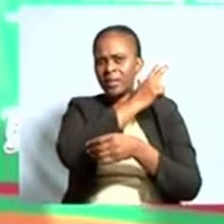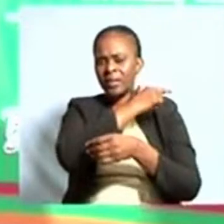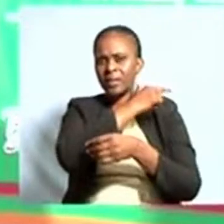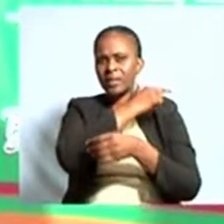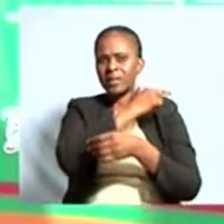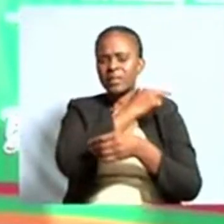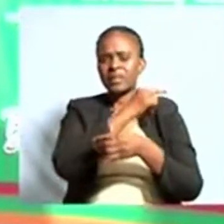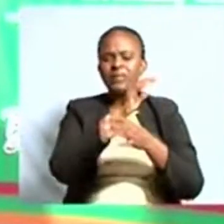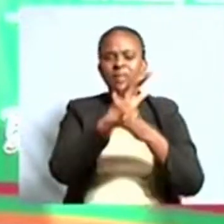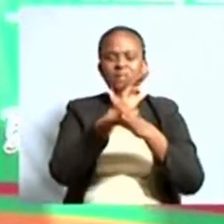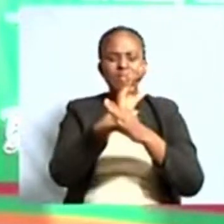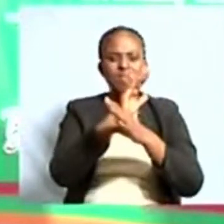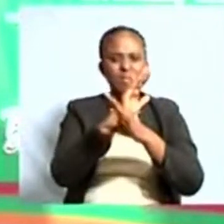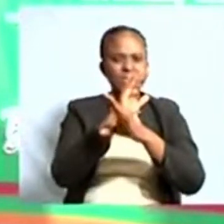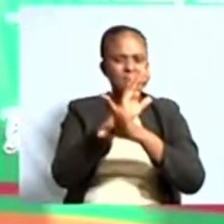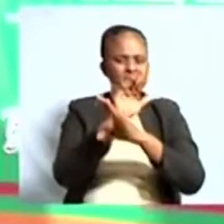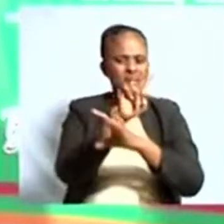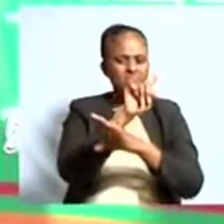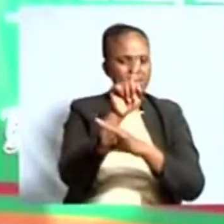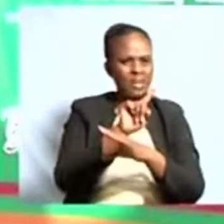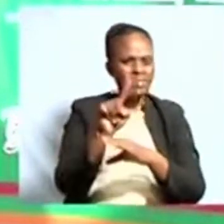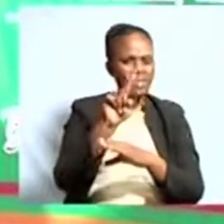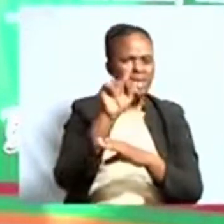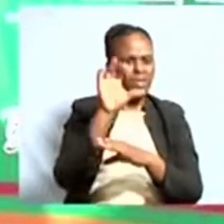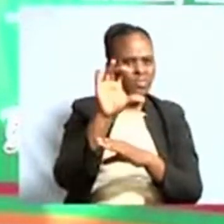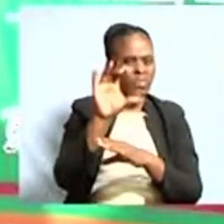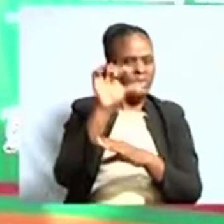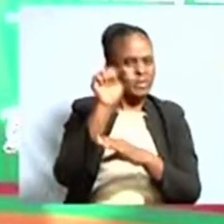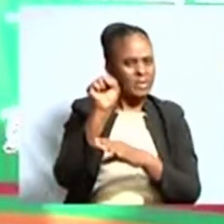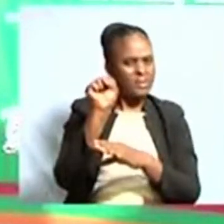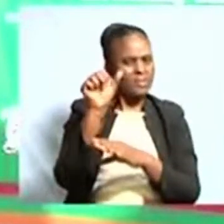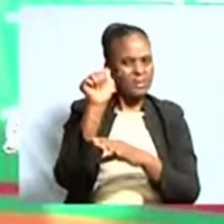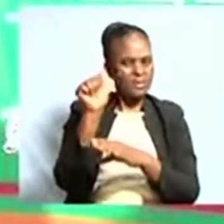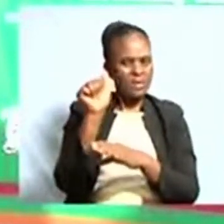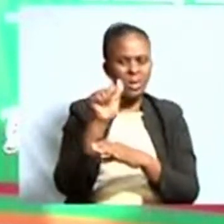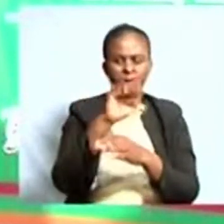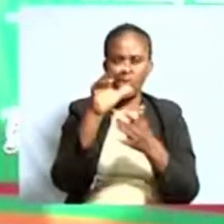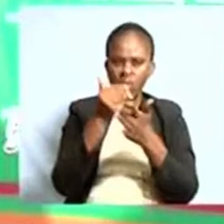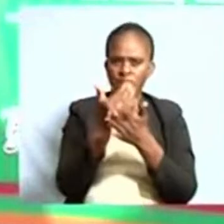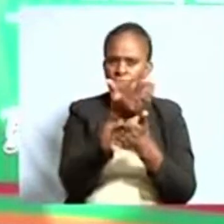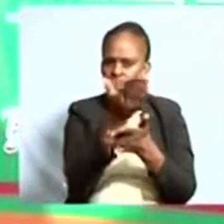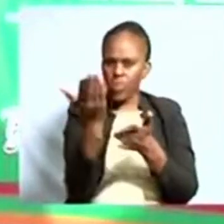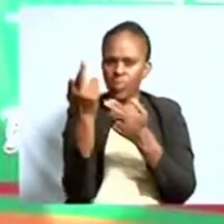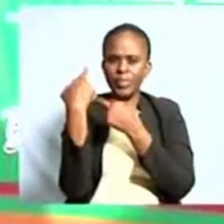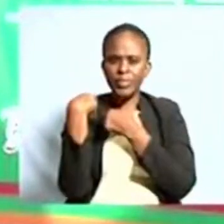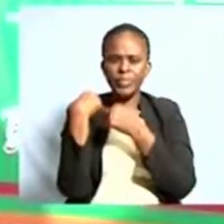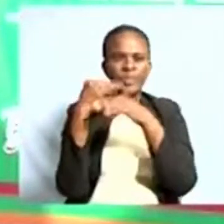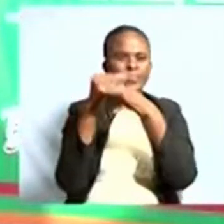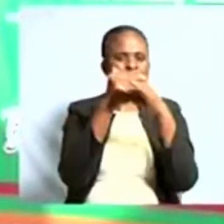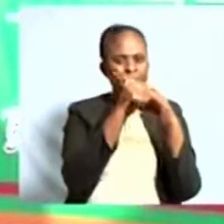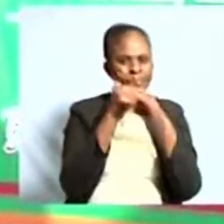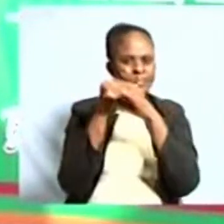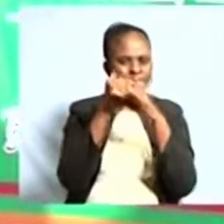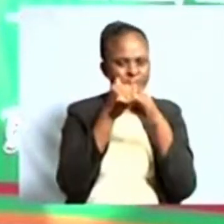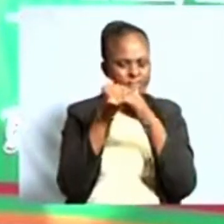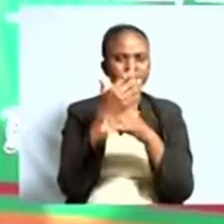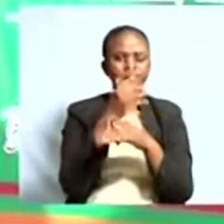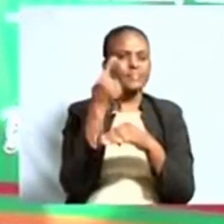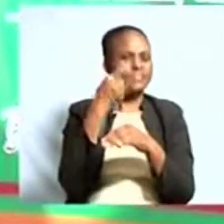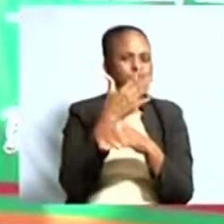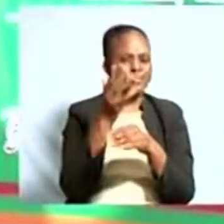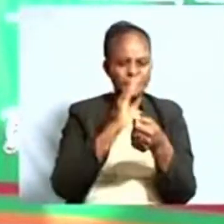Zambia compulsory standards, I think so. So all those, they look at the standards for the products. So